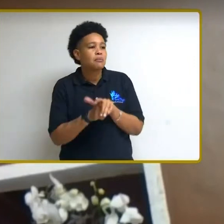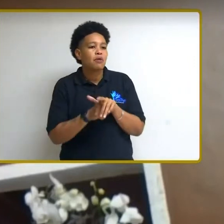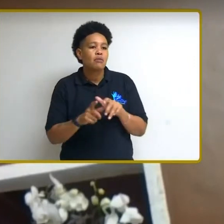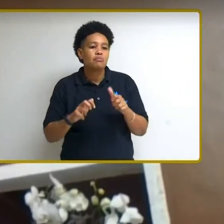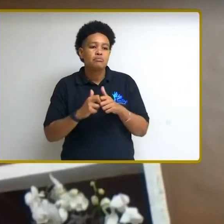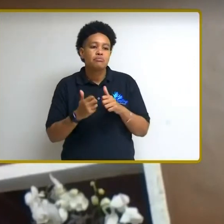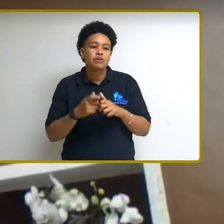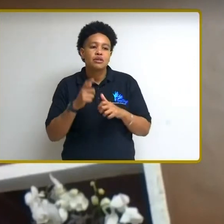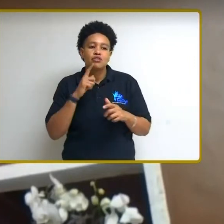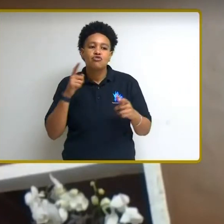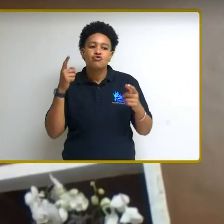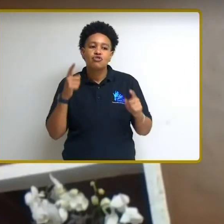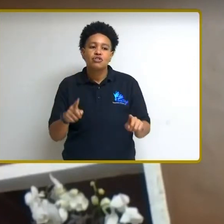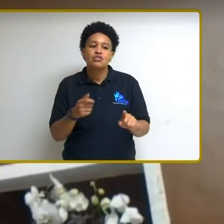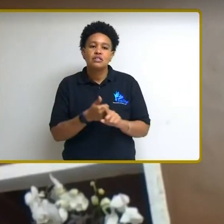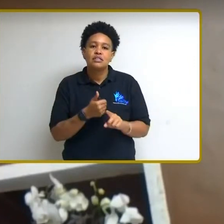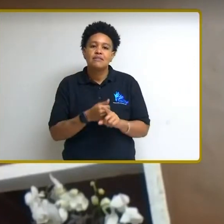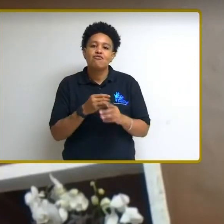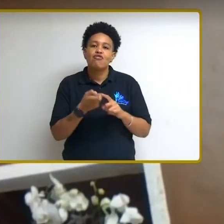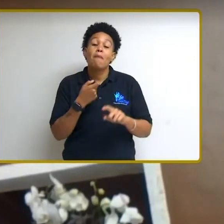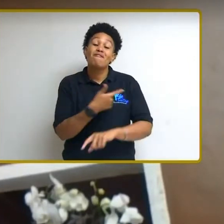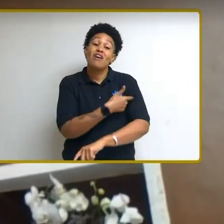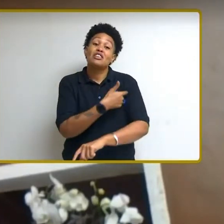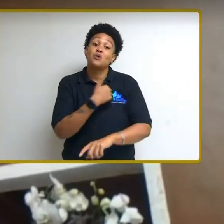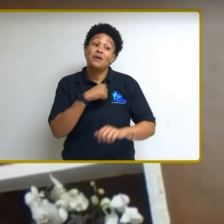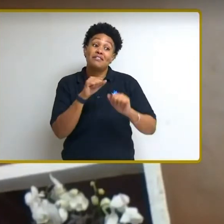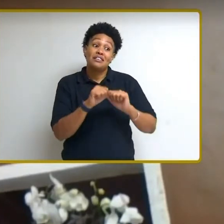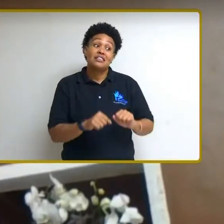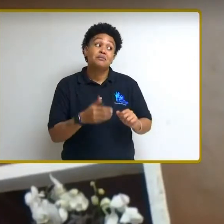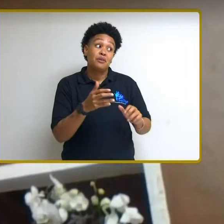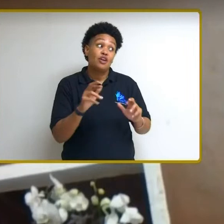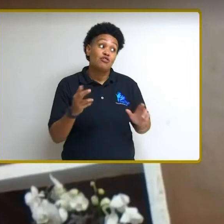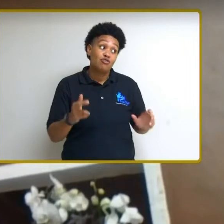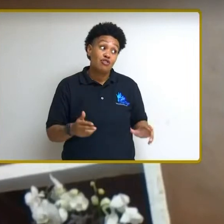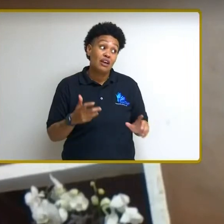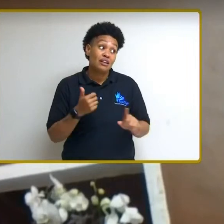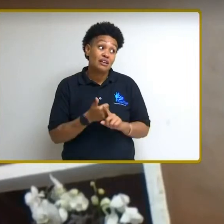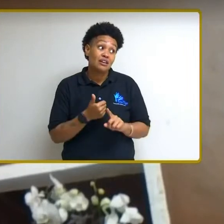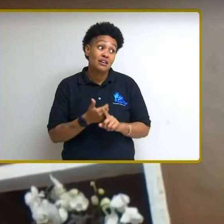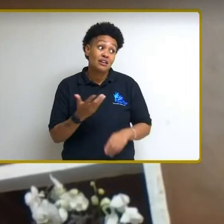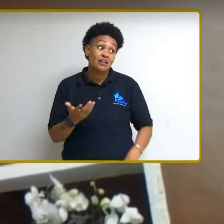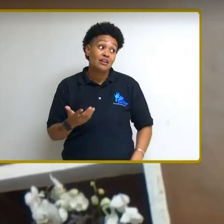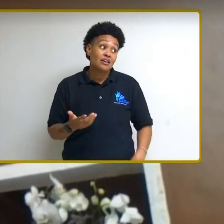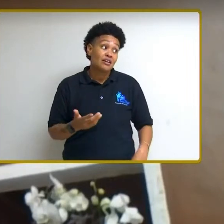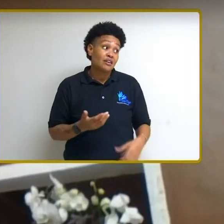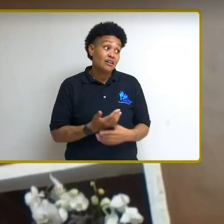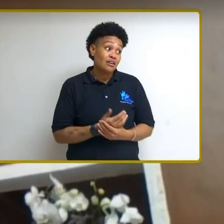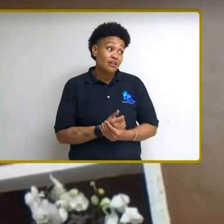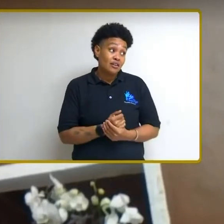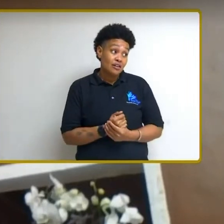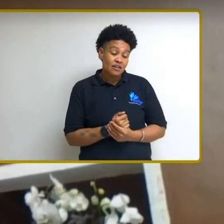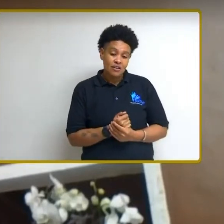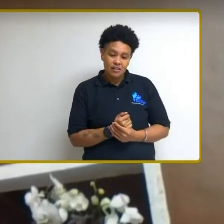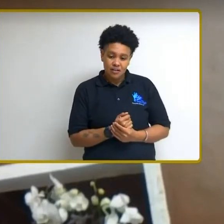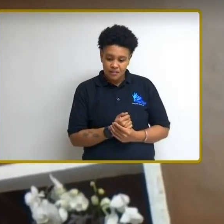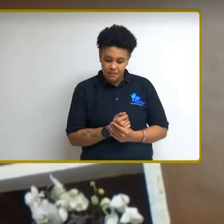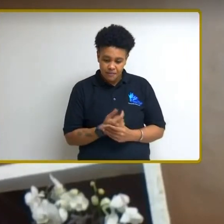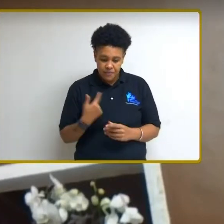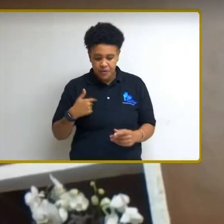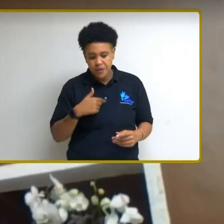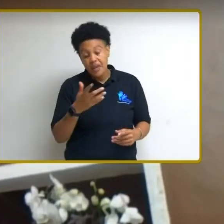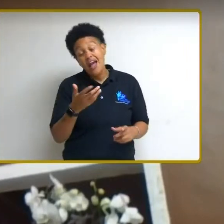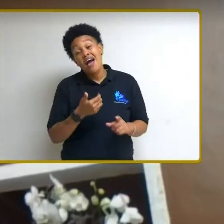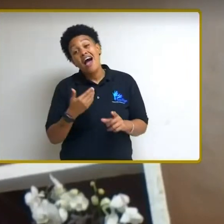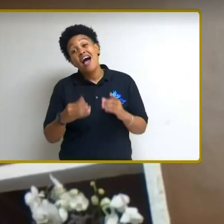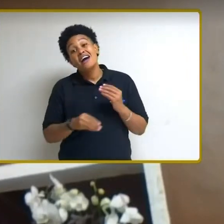that results from vaccination. So we have that system in place. We have our reporting mechanism, and we